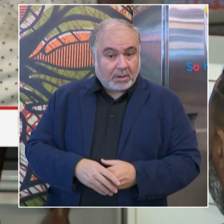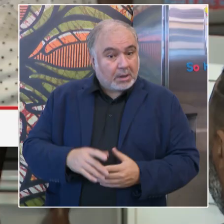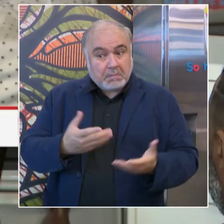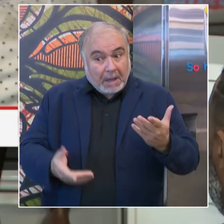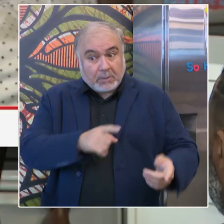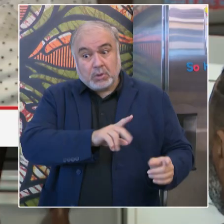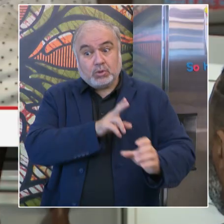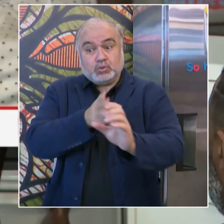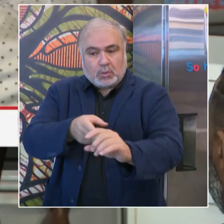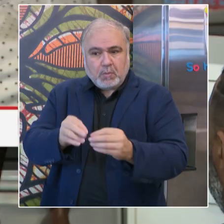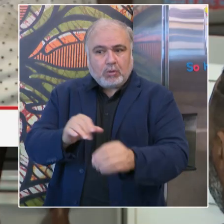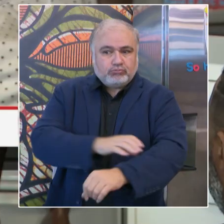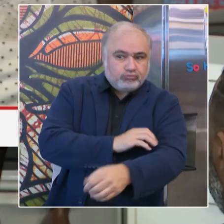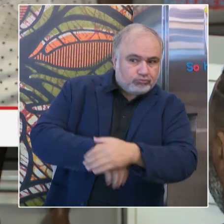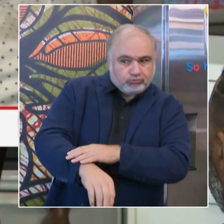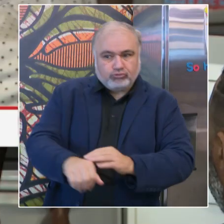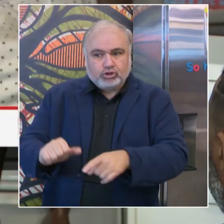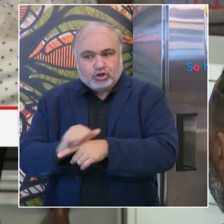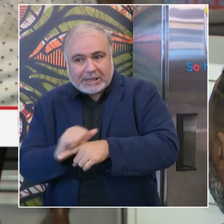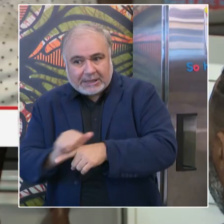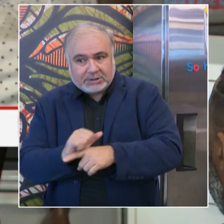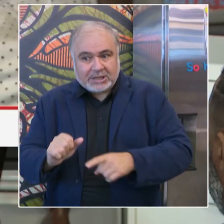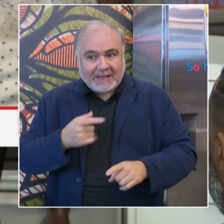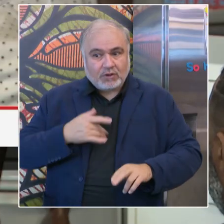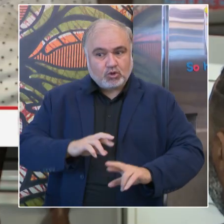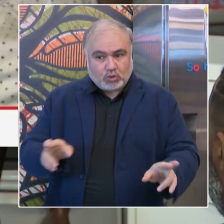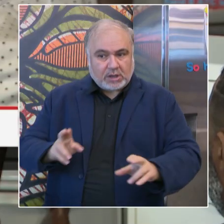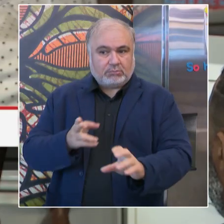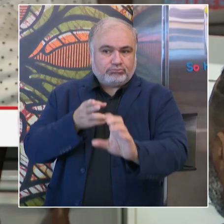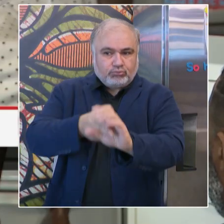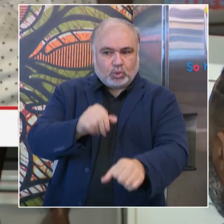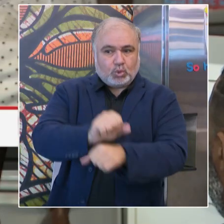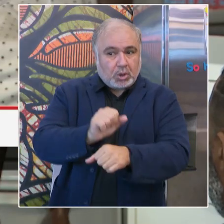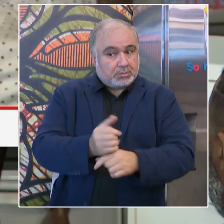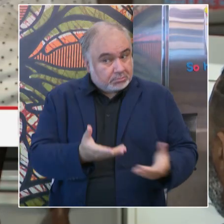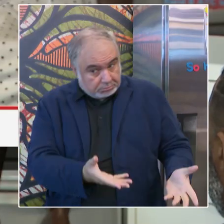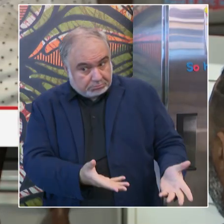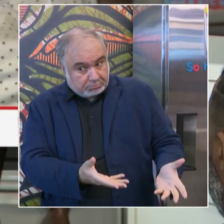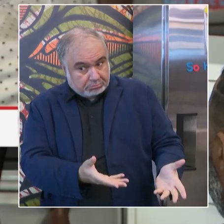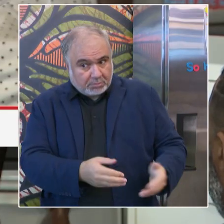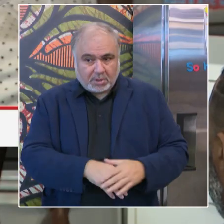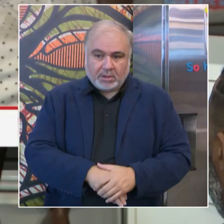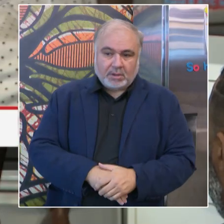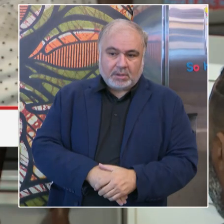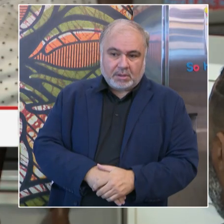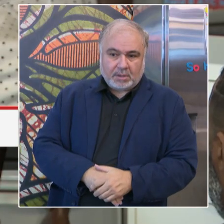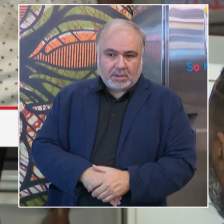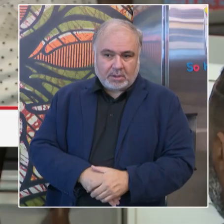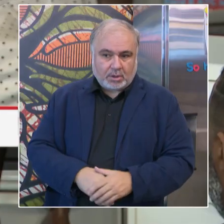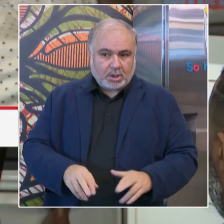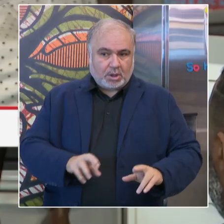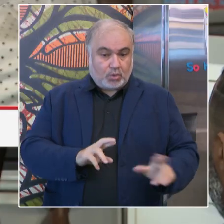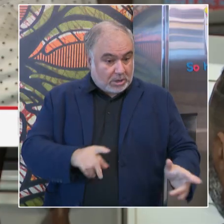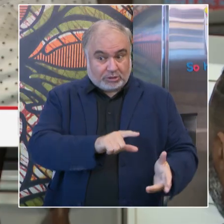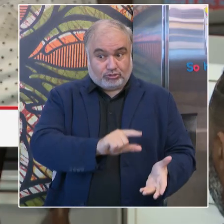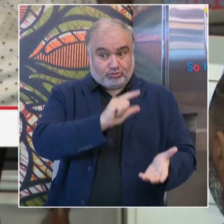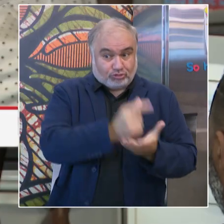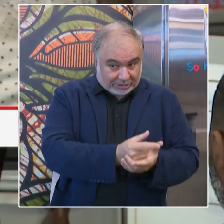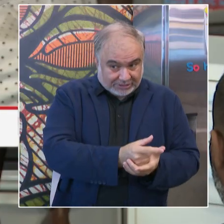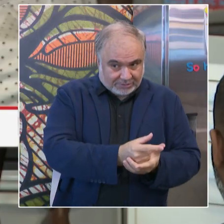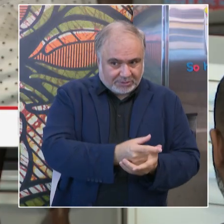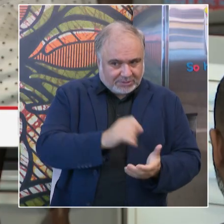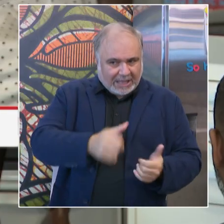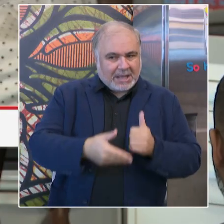you're interested, that will help you get ready for graduation. It may replace